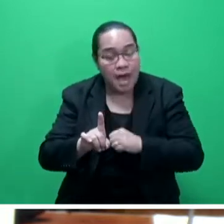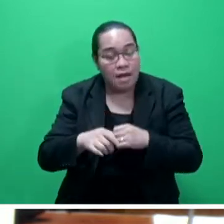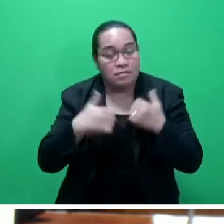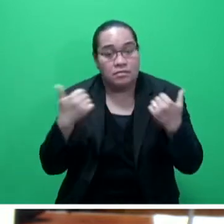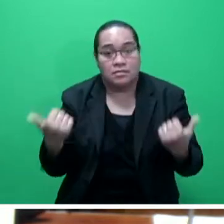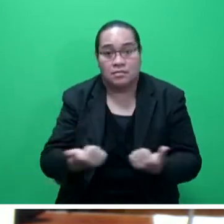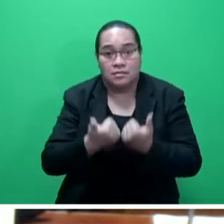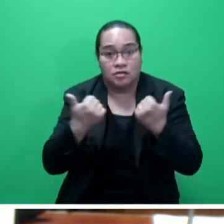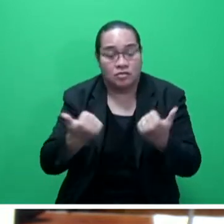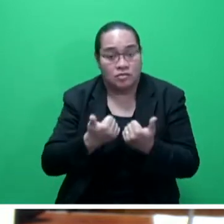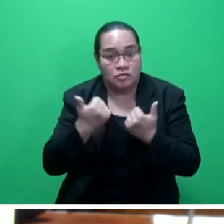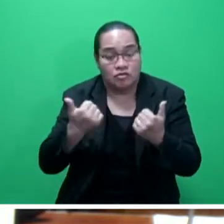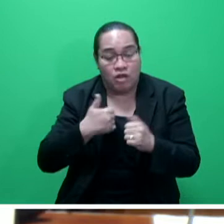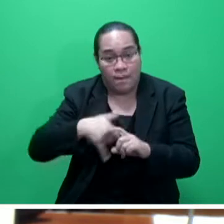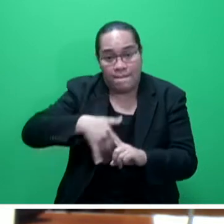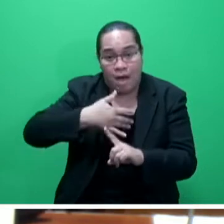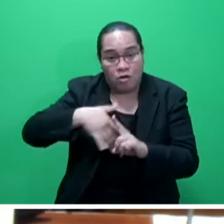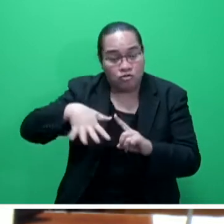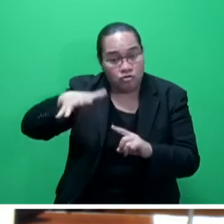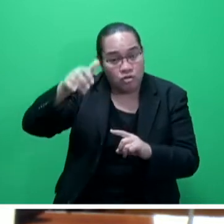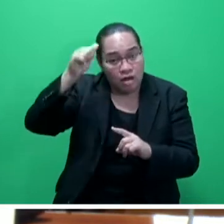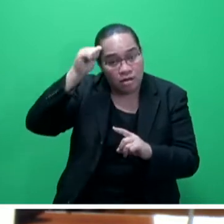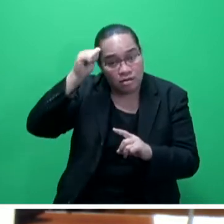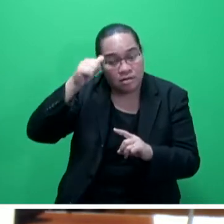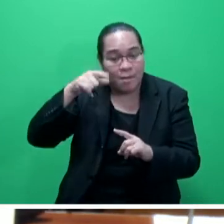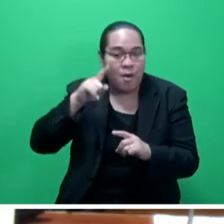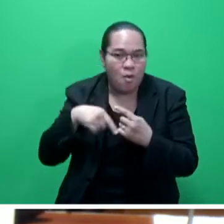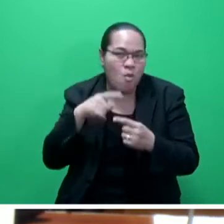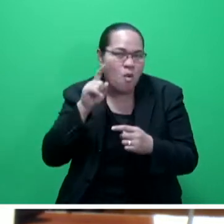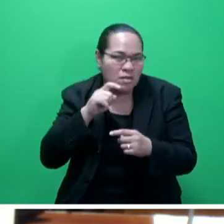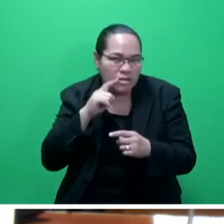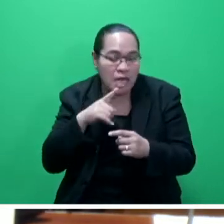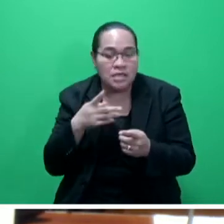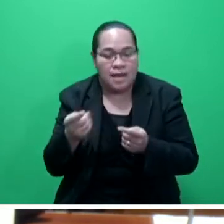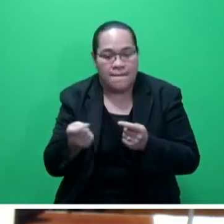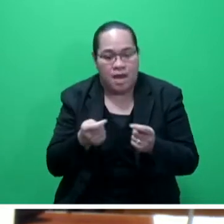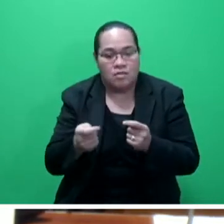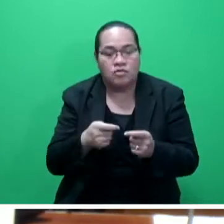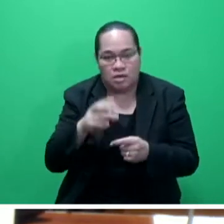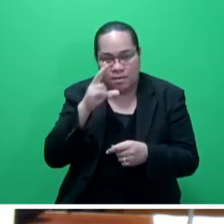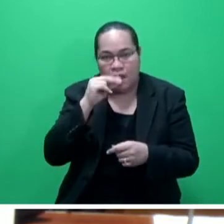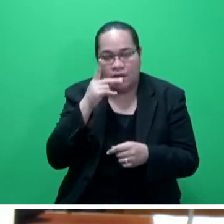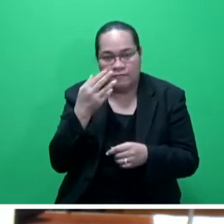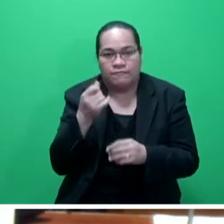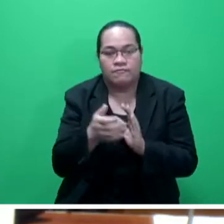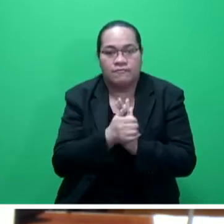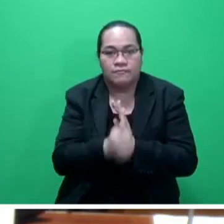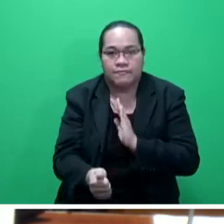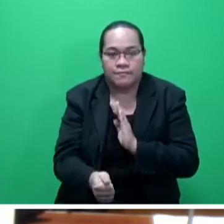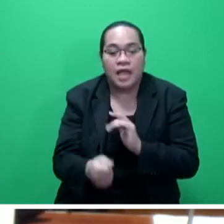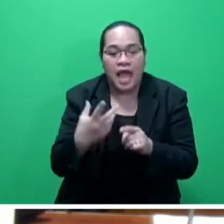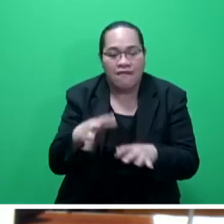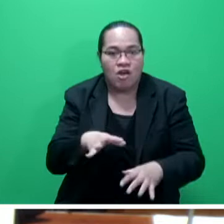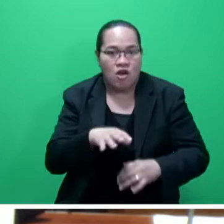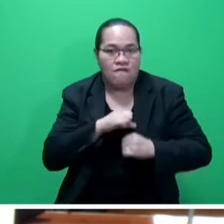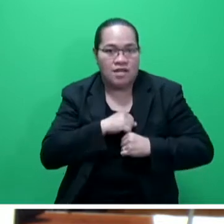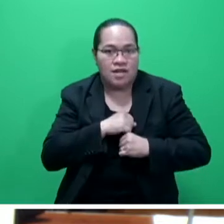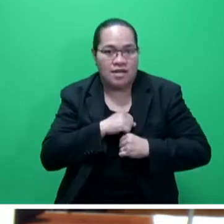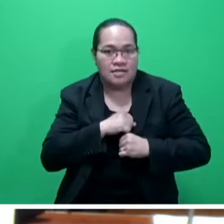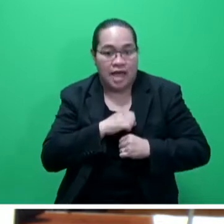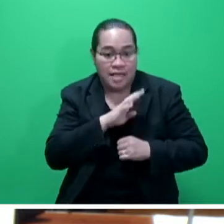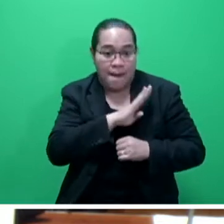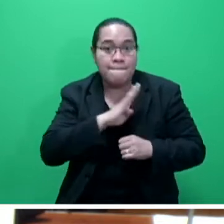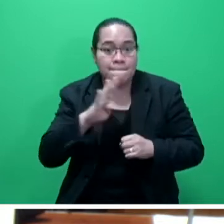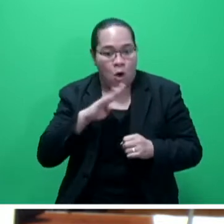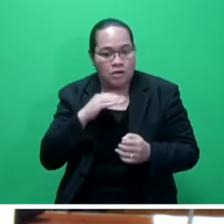extensive water-related background and executive management ability. And he has the confidence and the backing of the board to